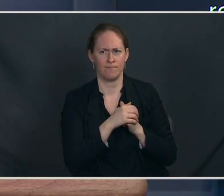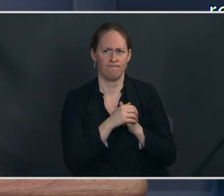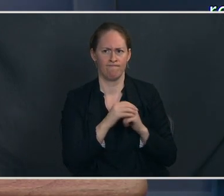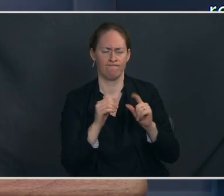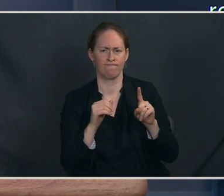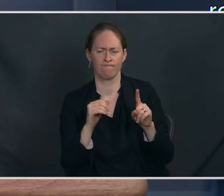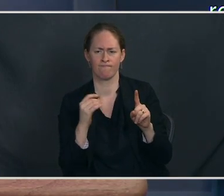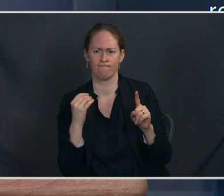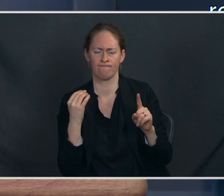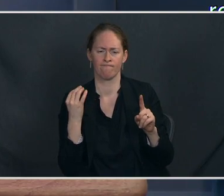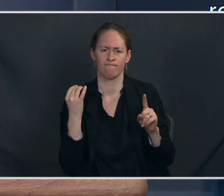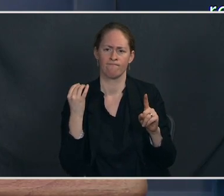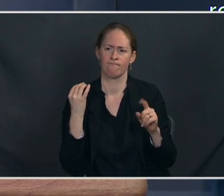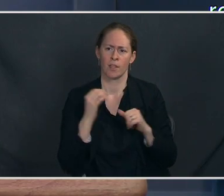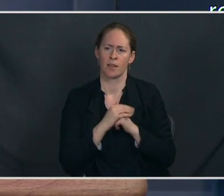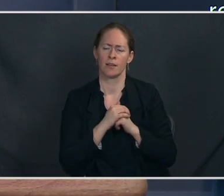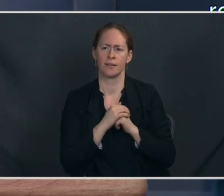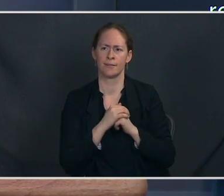Let's see.